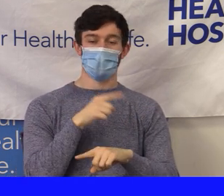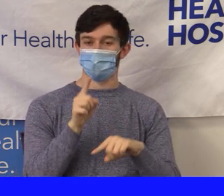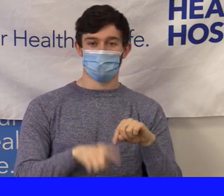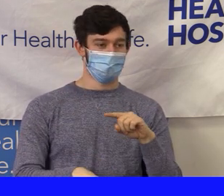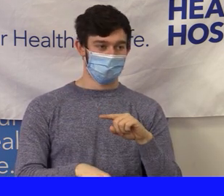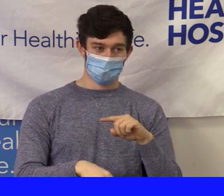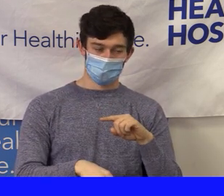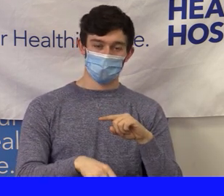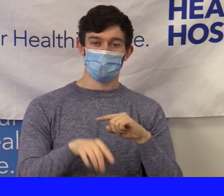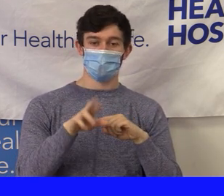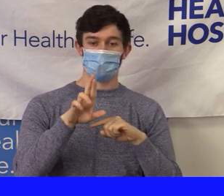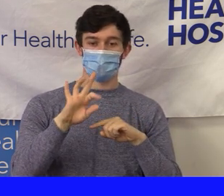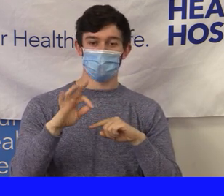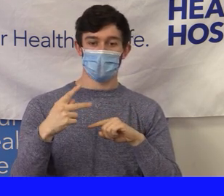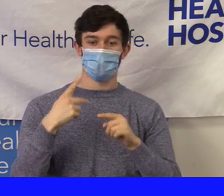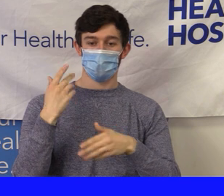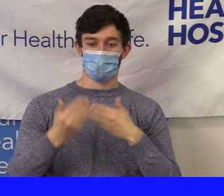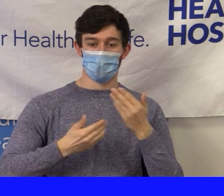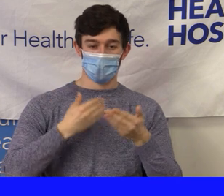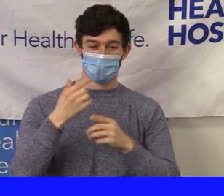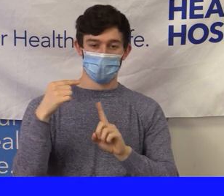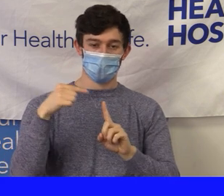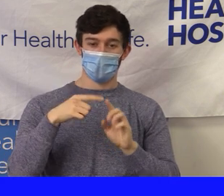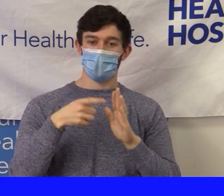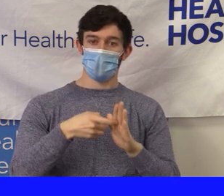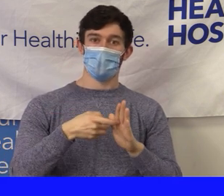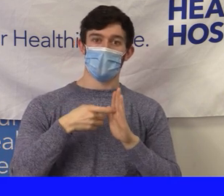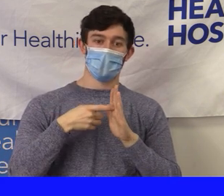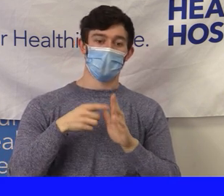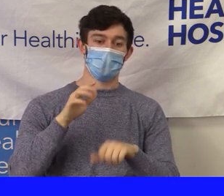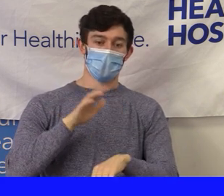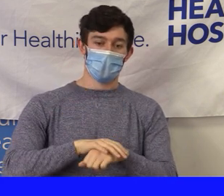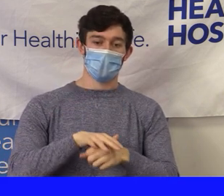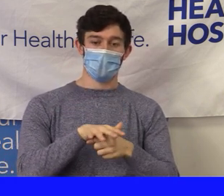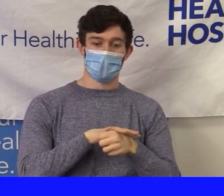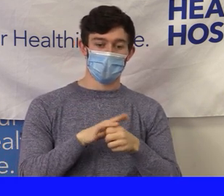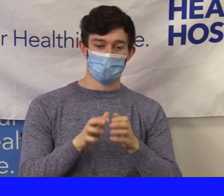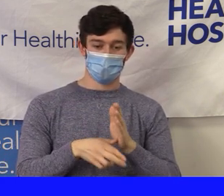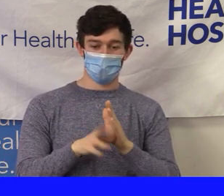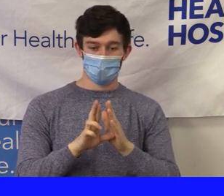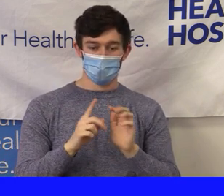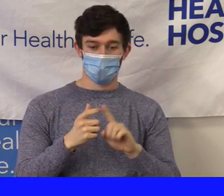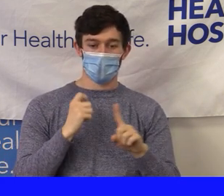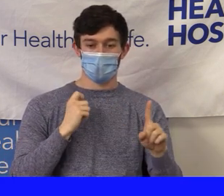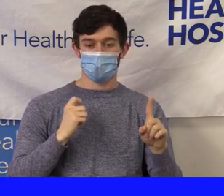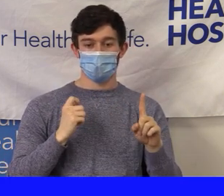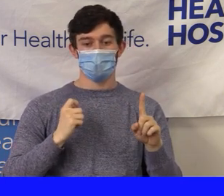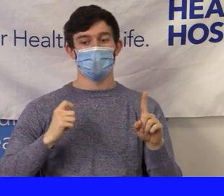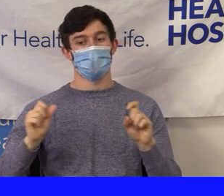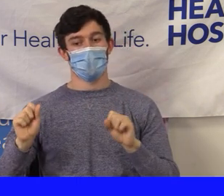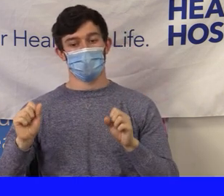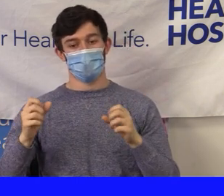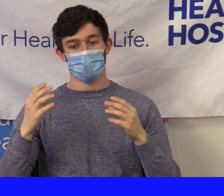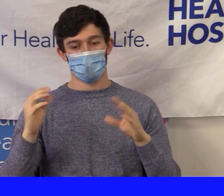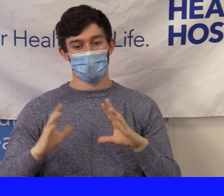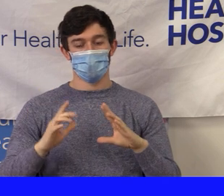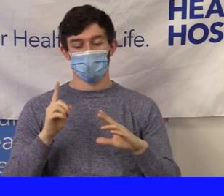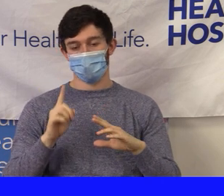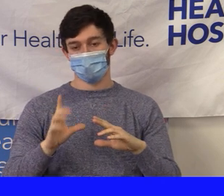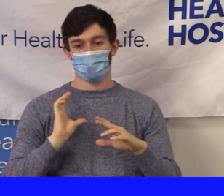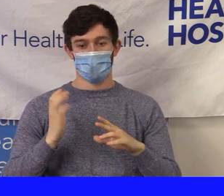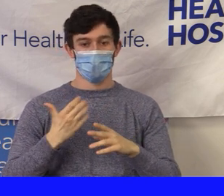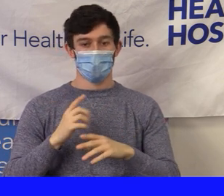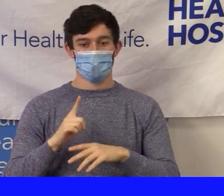so, as the RFP process requires on-site review by prospective vendors to all of